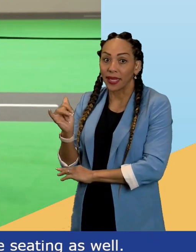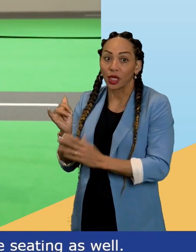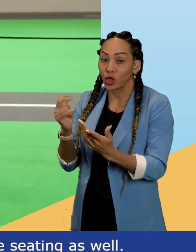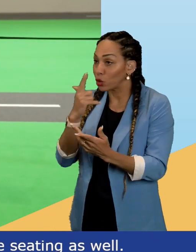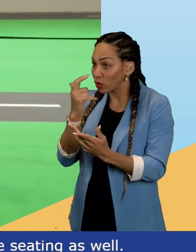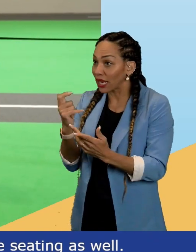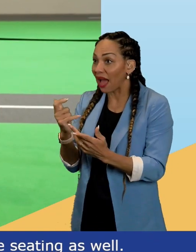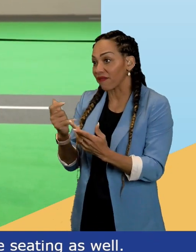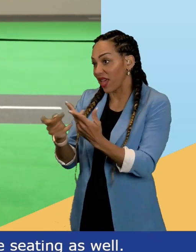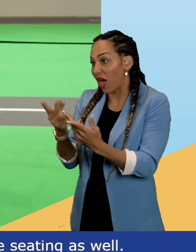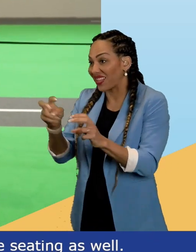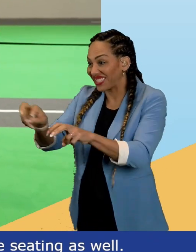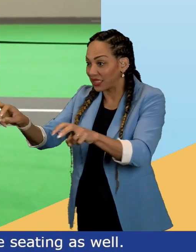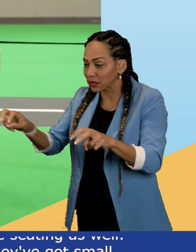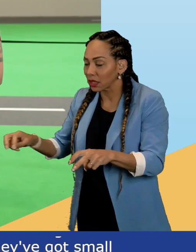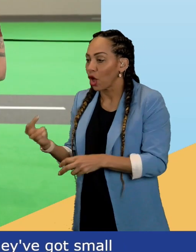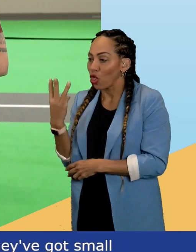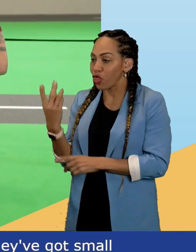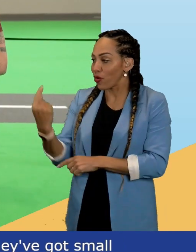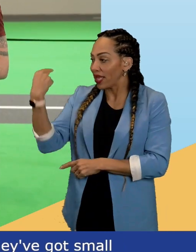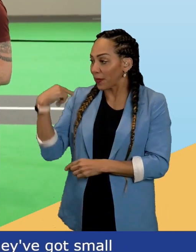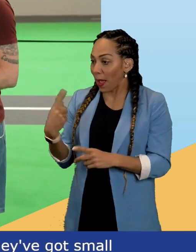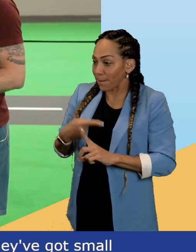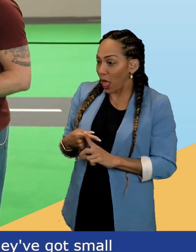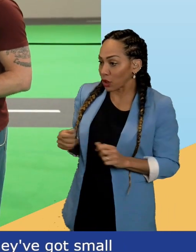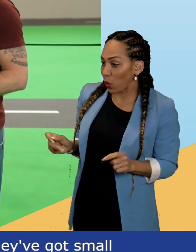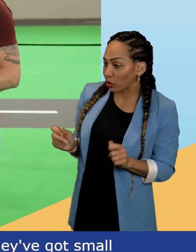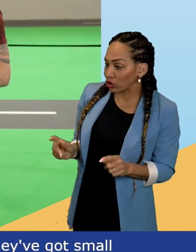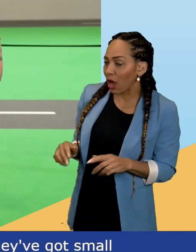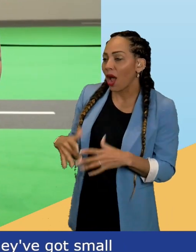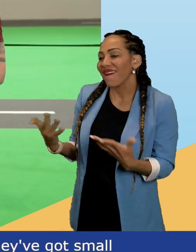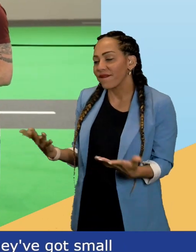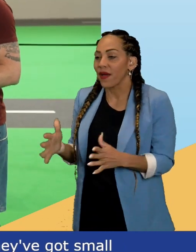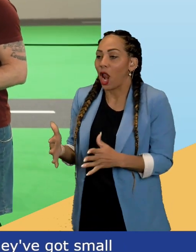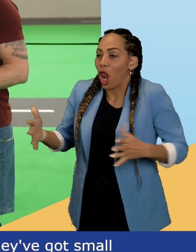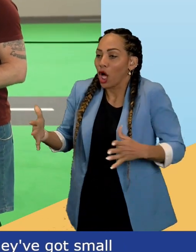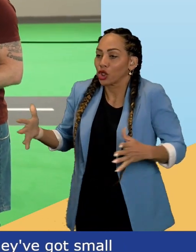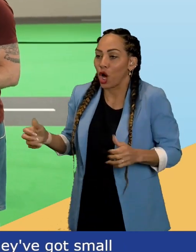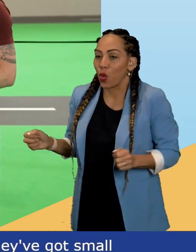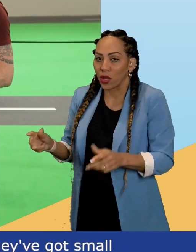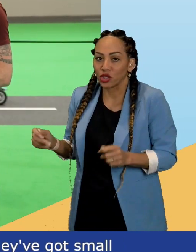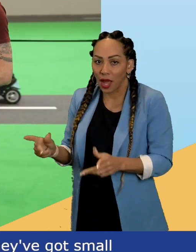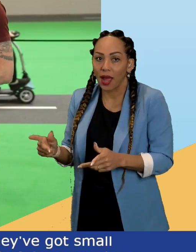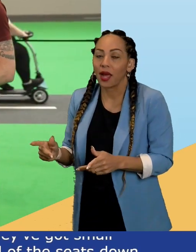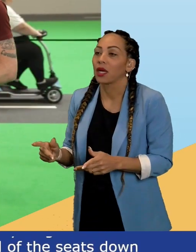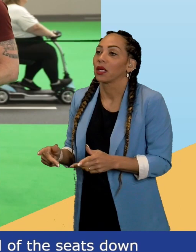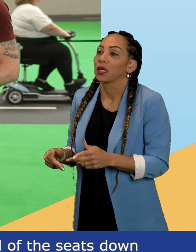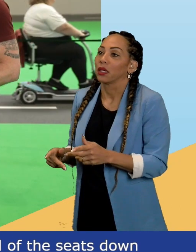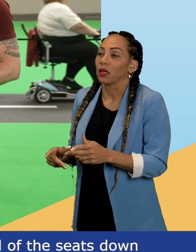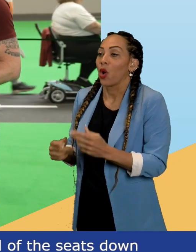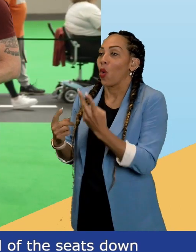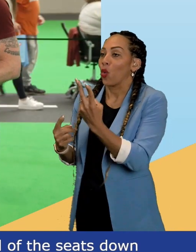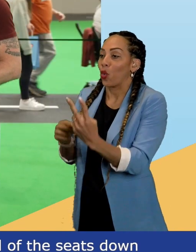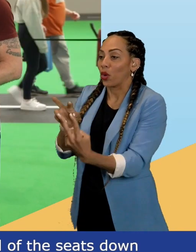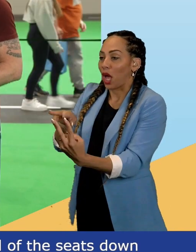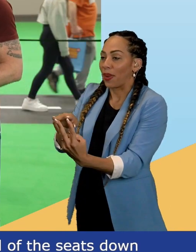once. Okay. So you've got a seating for 3 in the back. If not, if it's a slightly larger wheelchair, the front kind of double seat there tips forward,